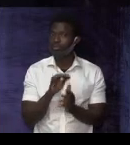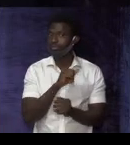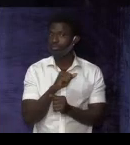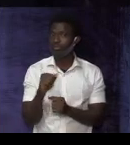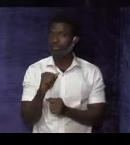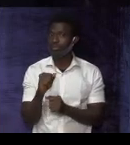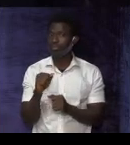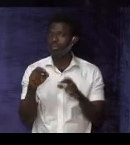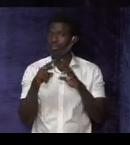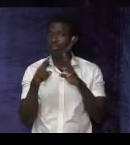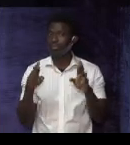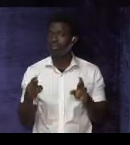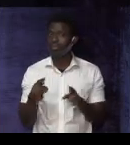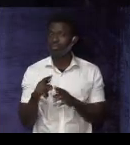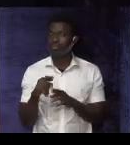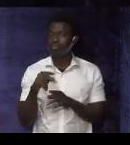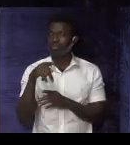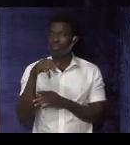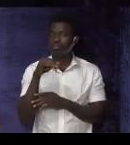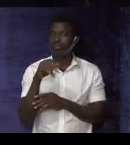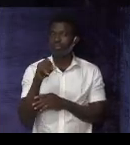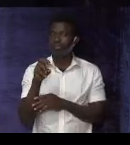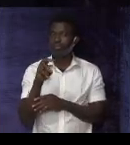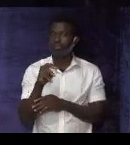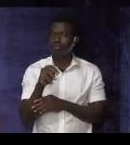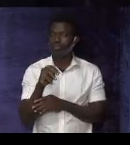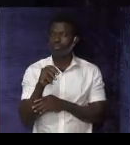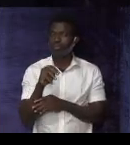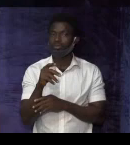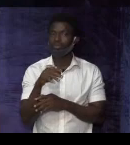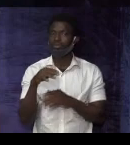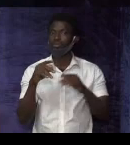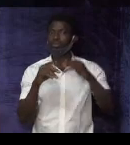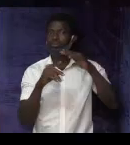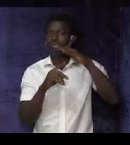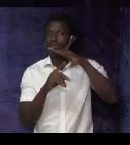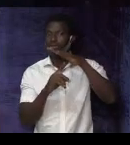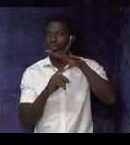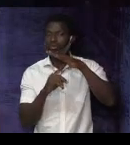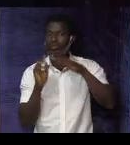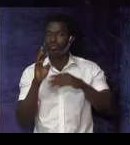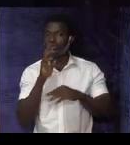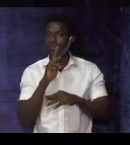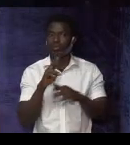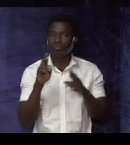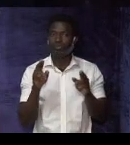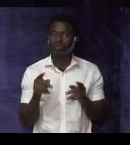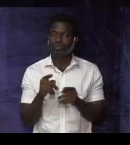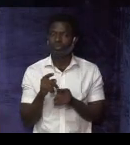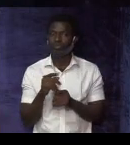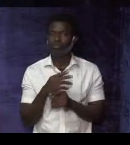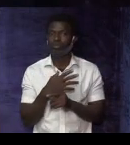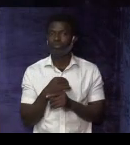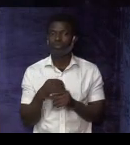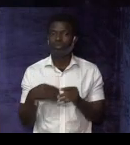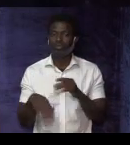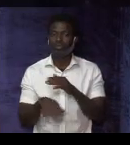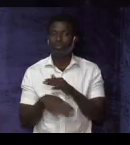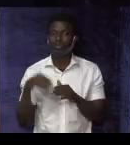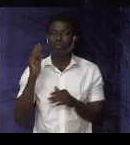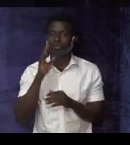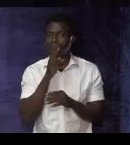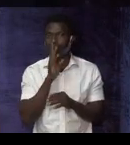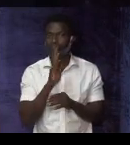Now, a rectangular prism, which is a cuboid, the base will be a rectangle and the top will